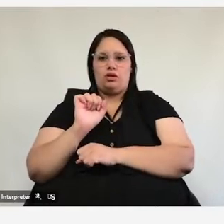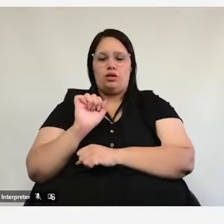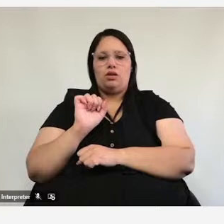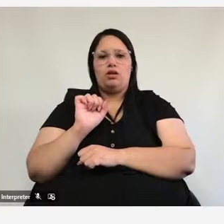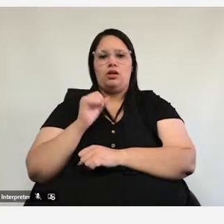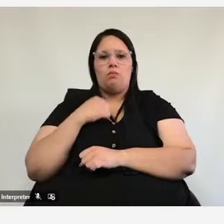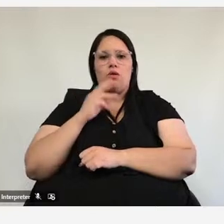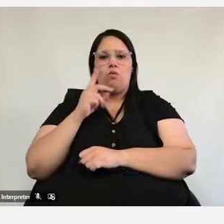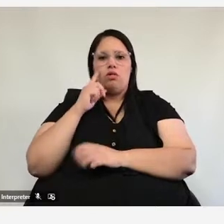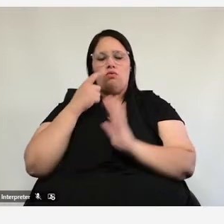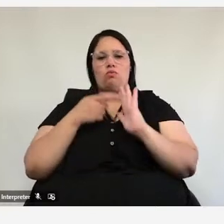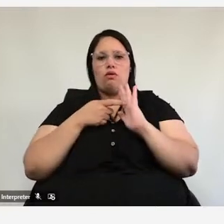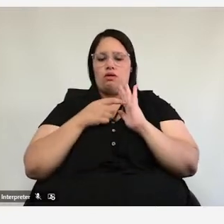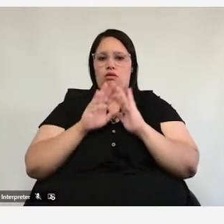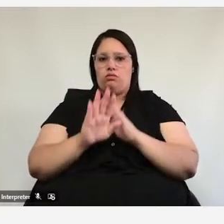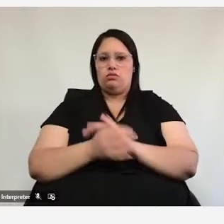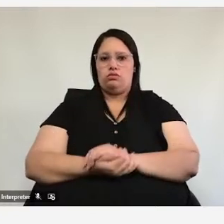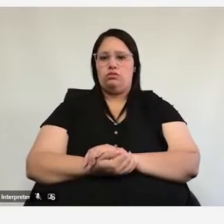will recognize you.